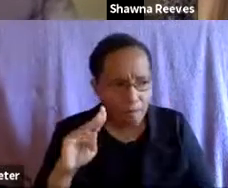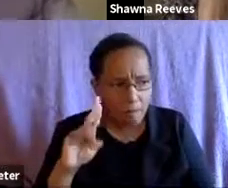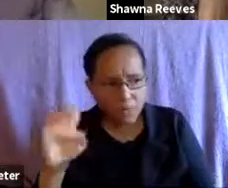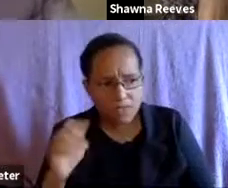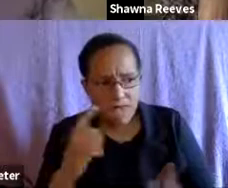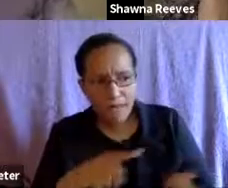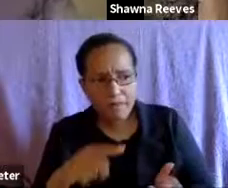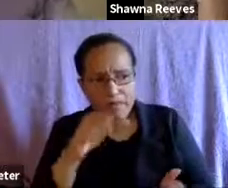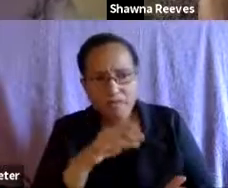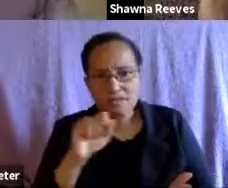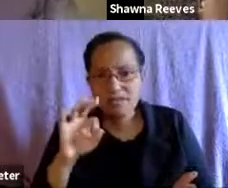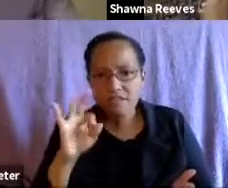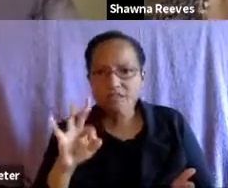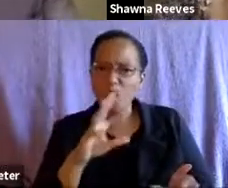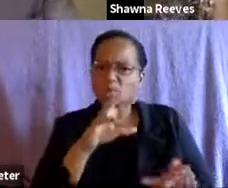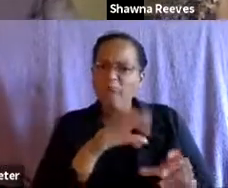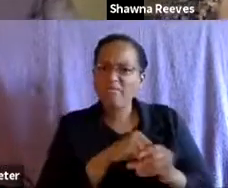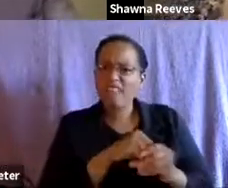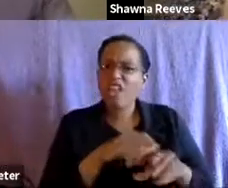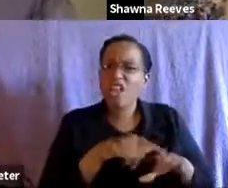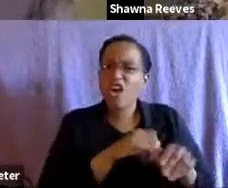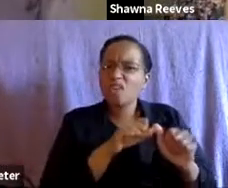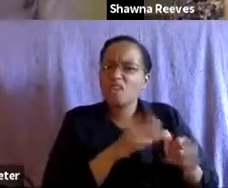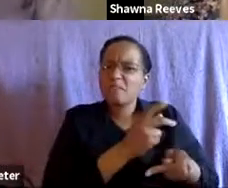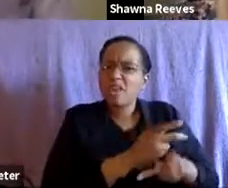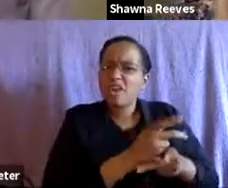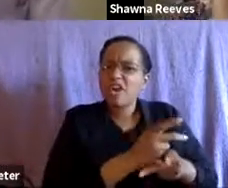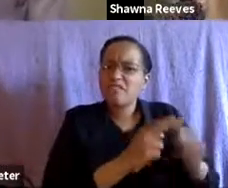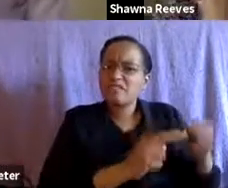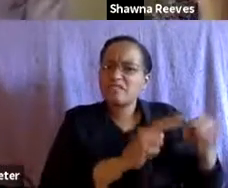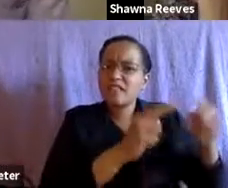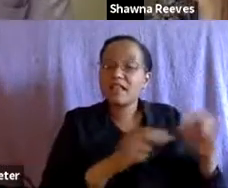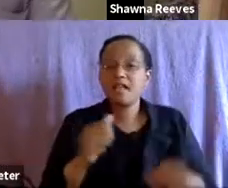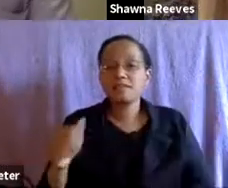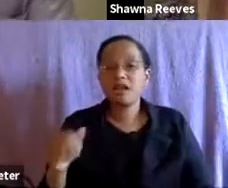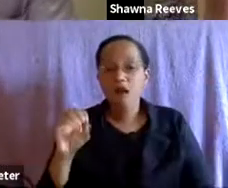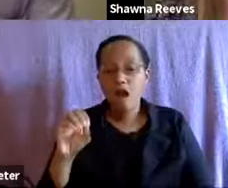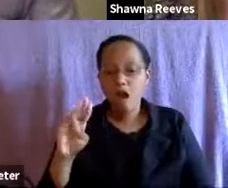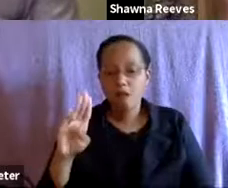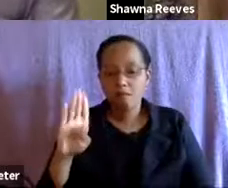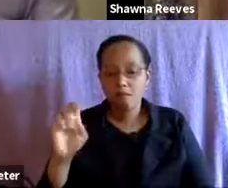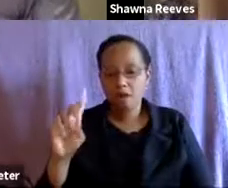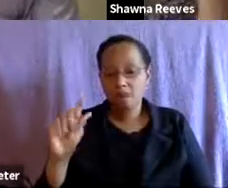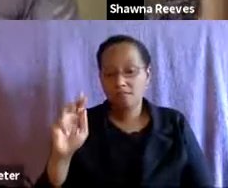to, thank you again. I'm going to turn it over to Benson because he is the person in San Francisco responsible